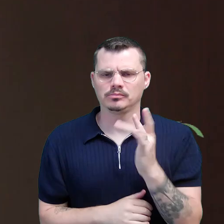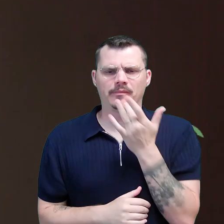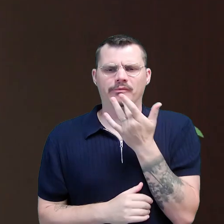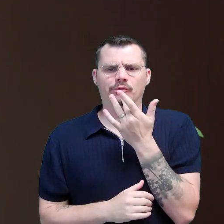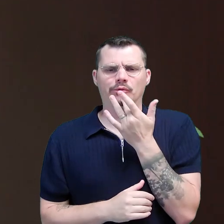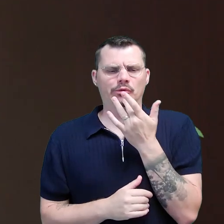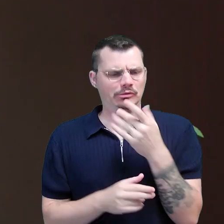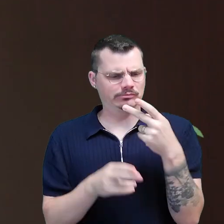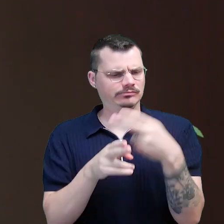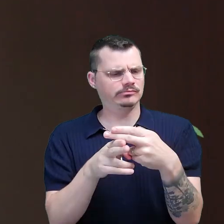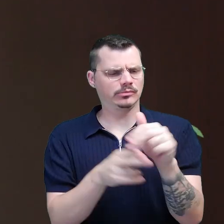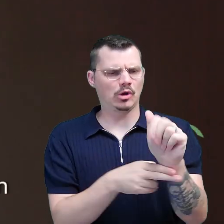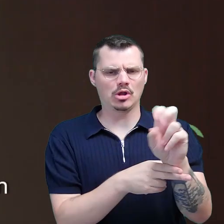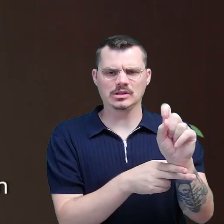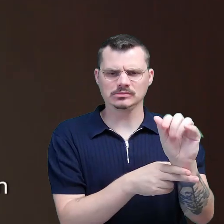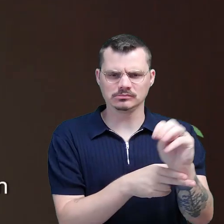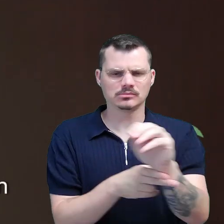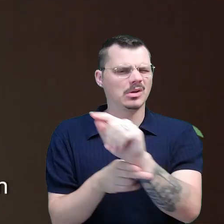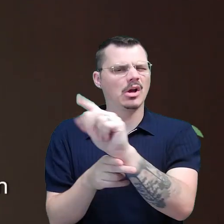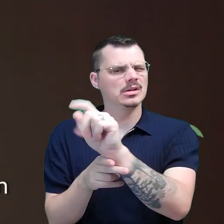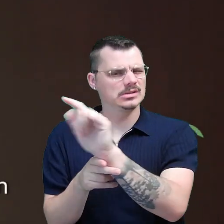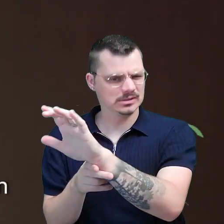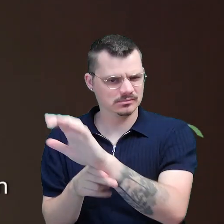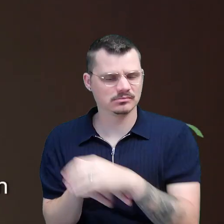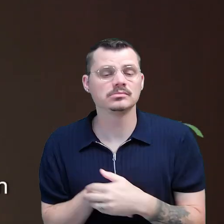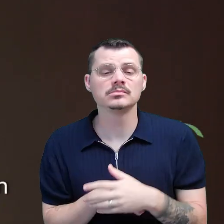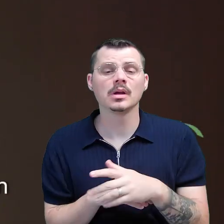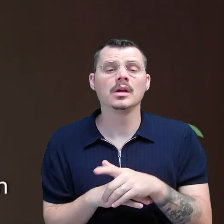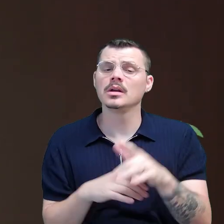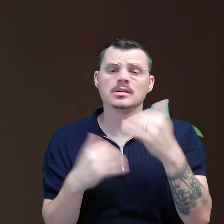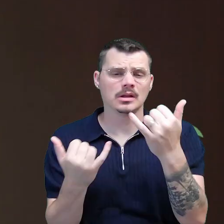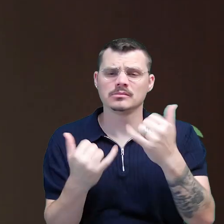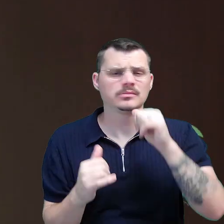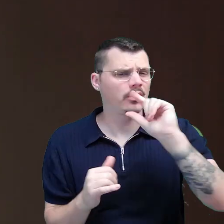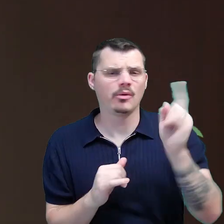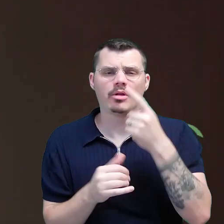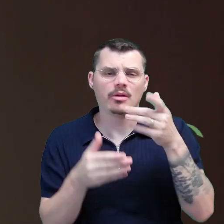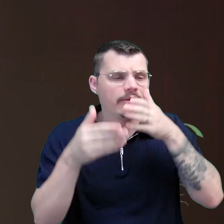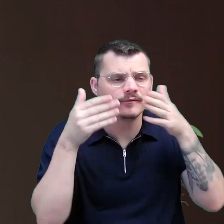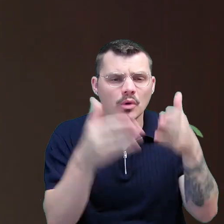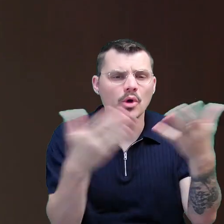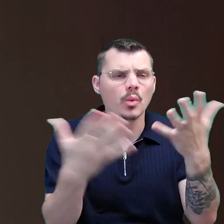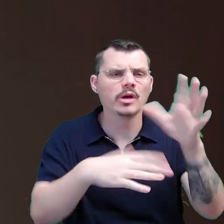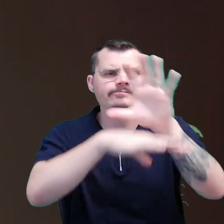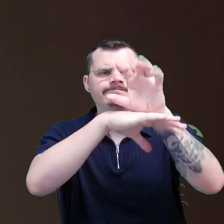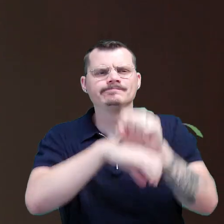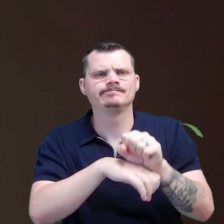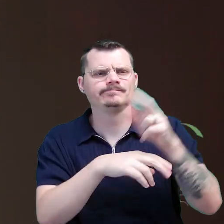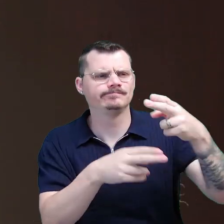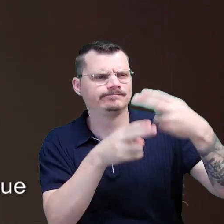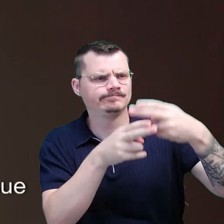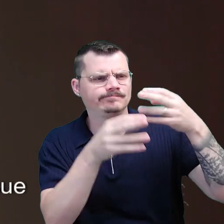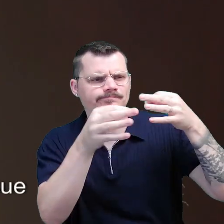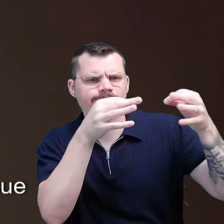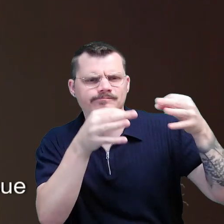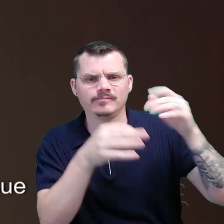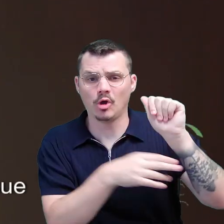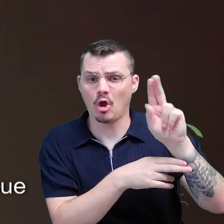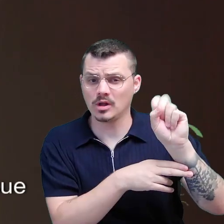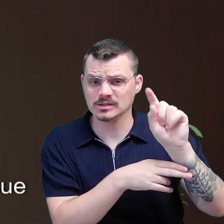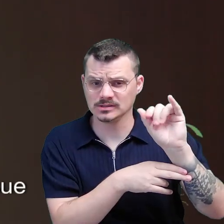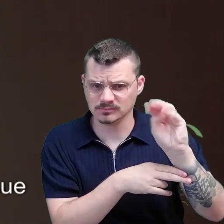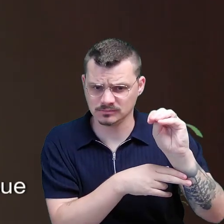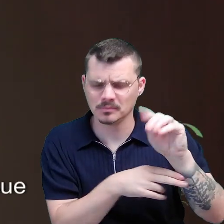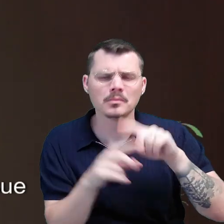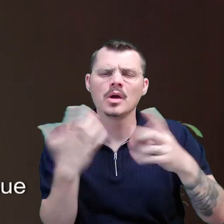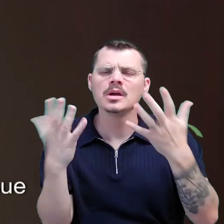referred. I'm also going to focus today not only on some of the traditional definitions of autism, but on